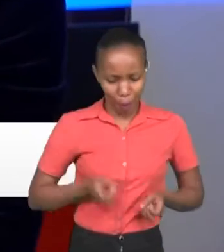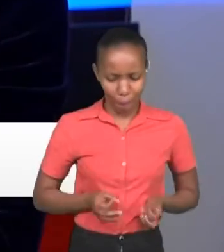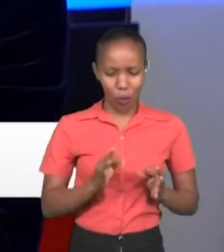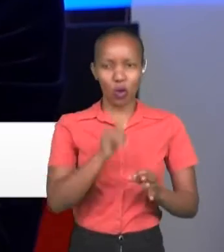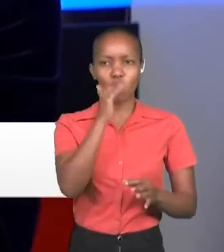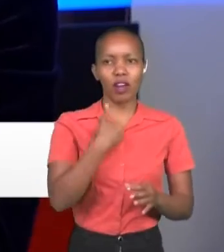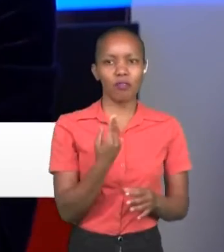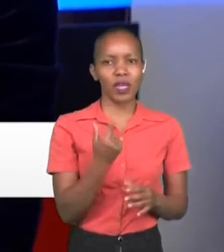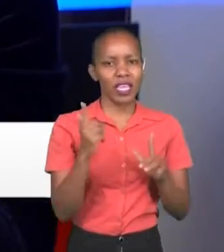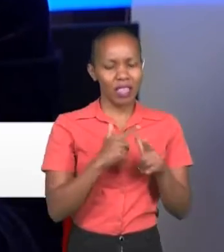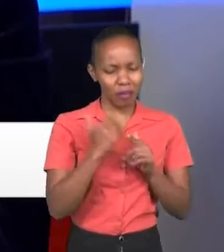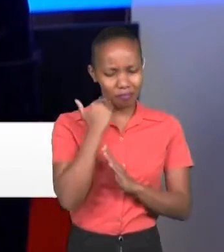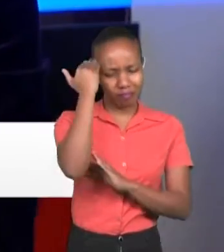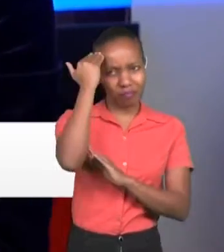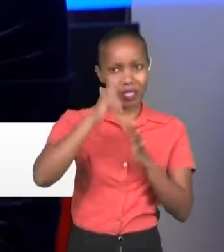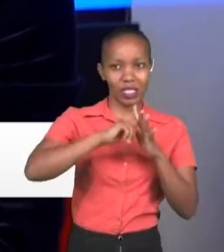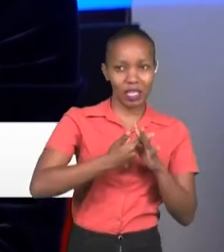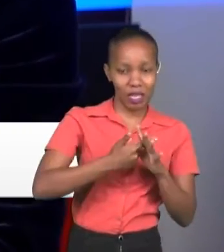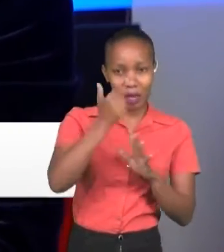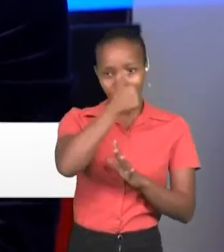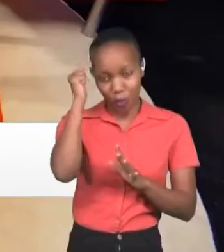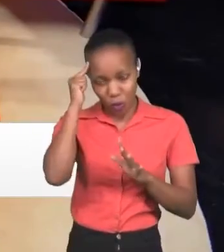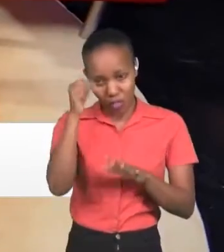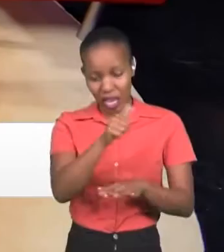Because into some form of depression.